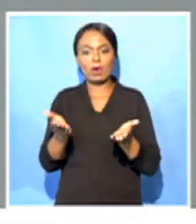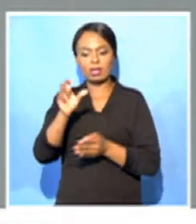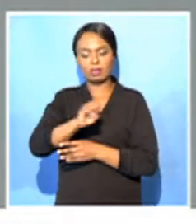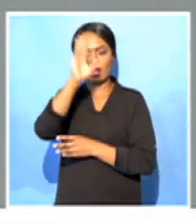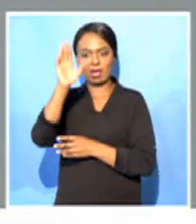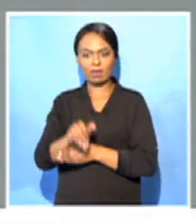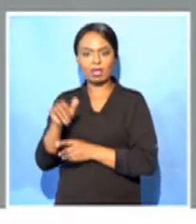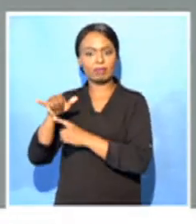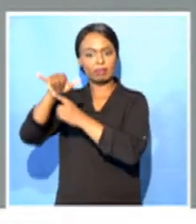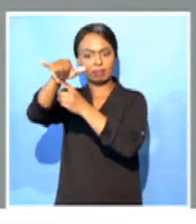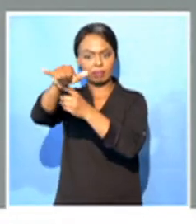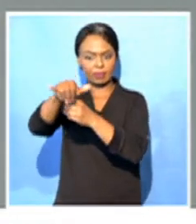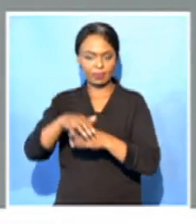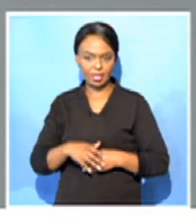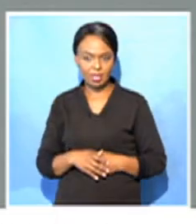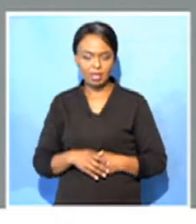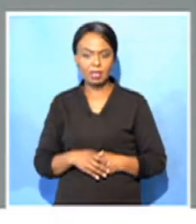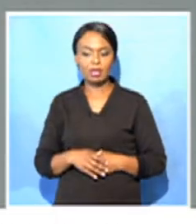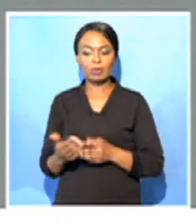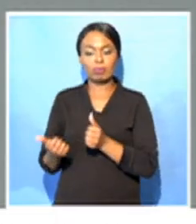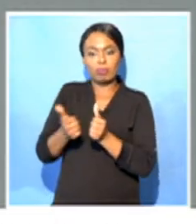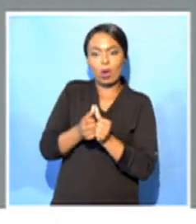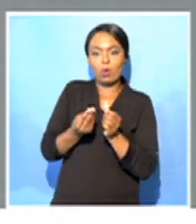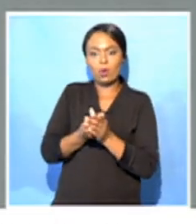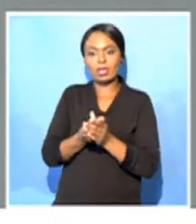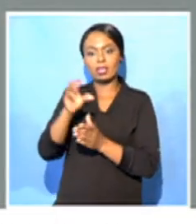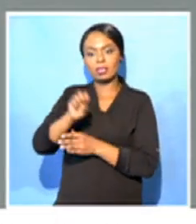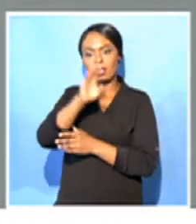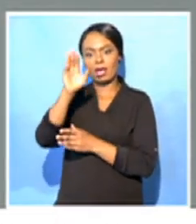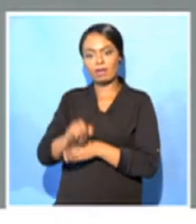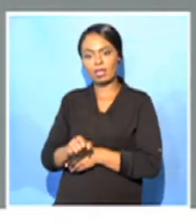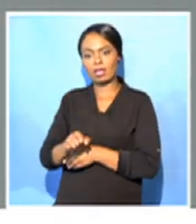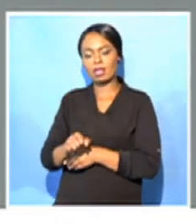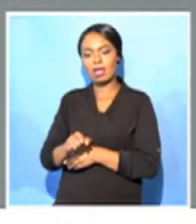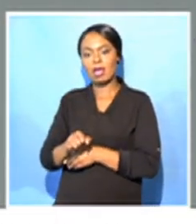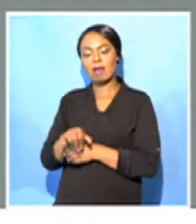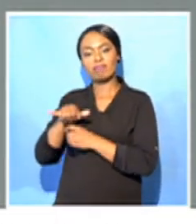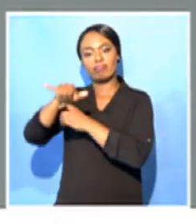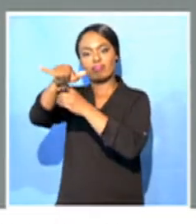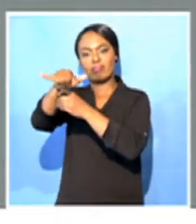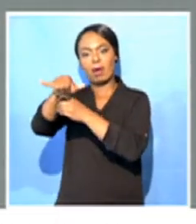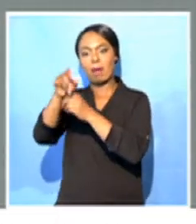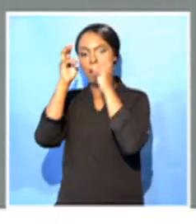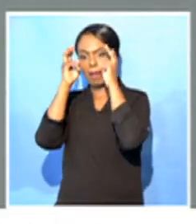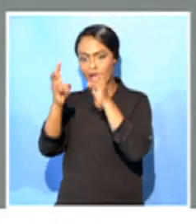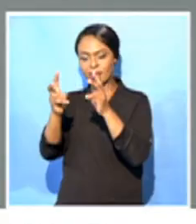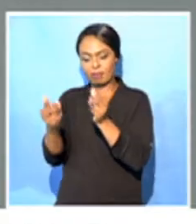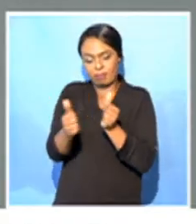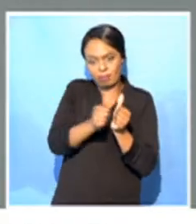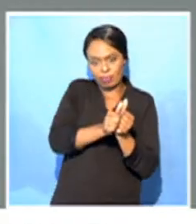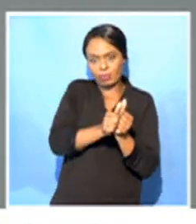Air Force. Together with the South African Airways Airbus is the official South African Air